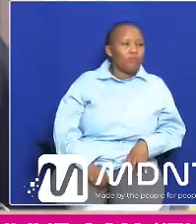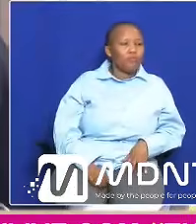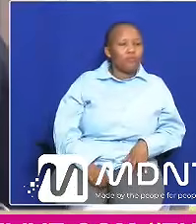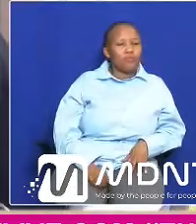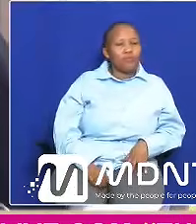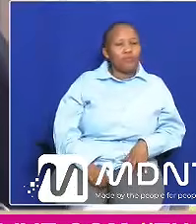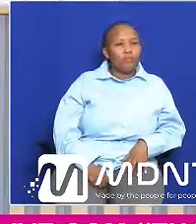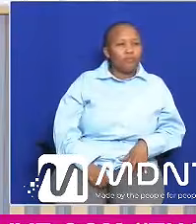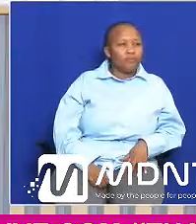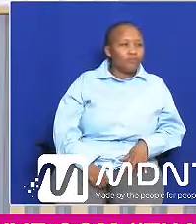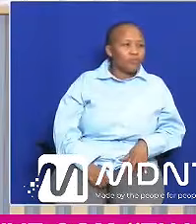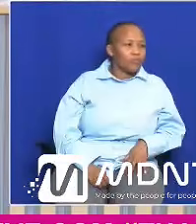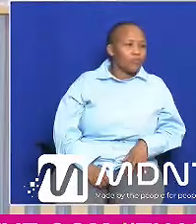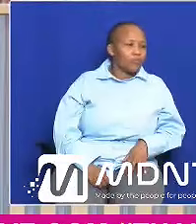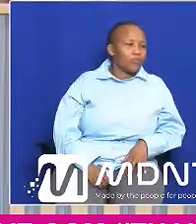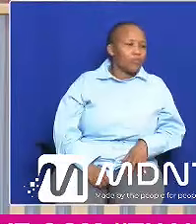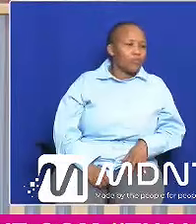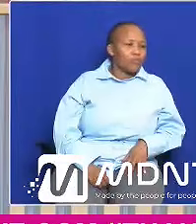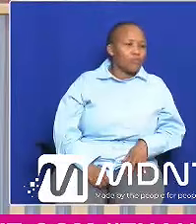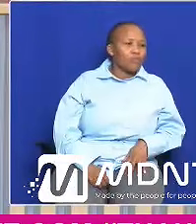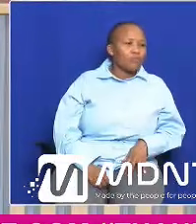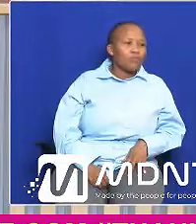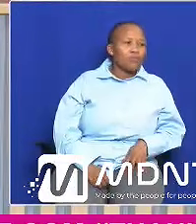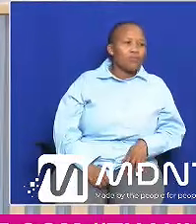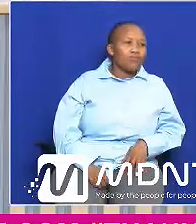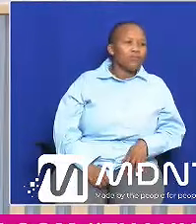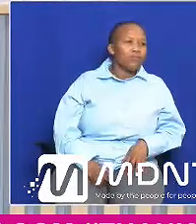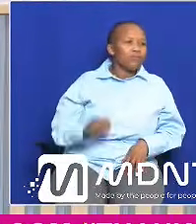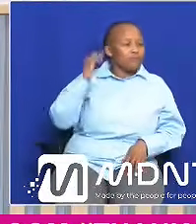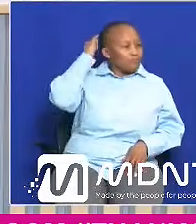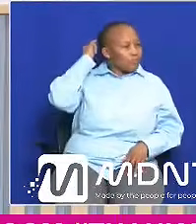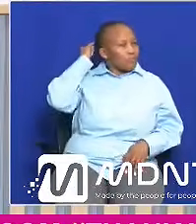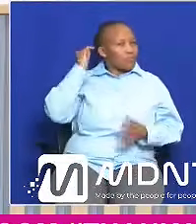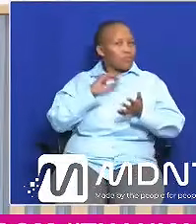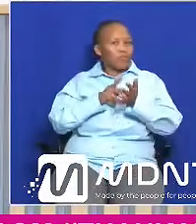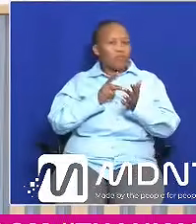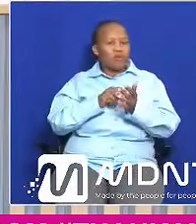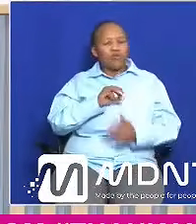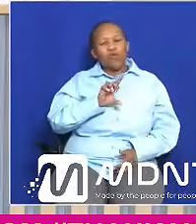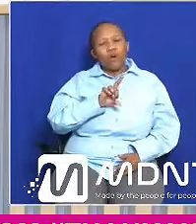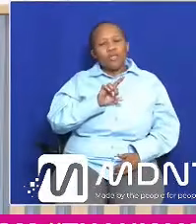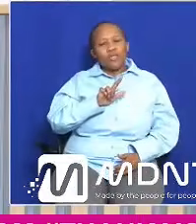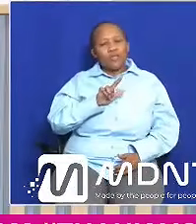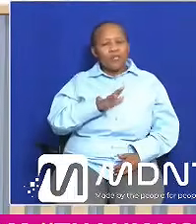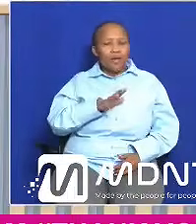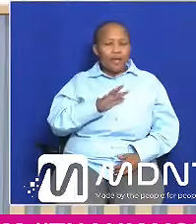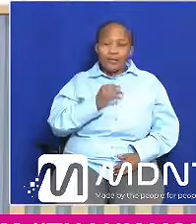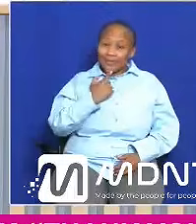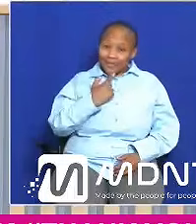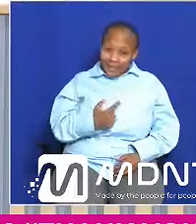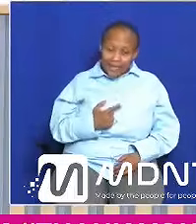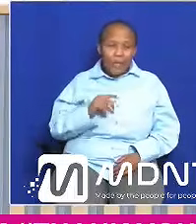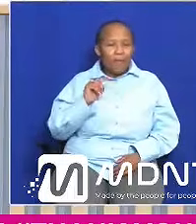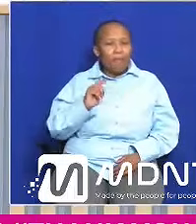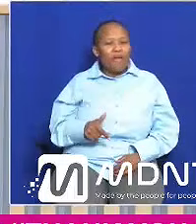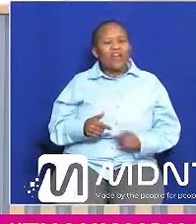Let me try and address Yes. that. If we look at 179, Yes. it says paid from account holder, Yes. and that is